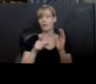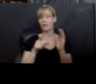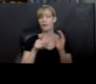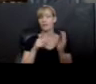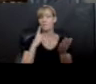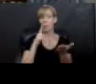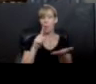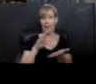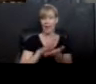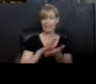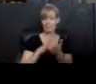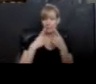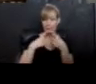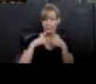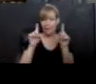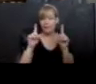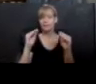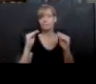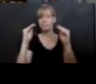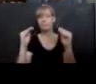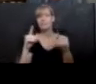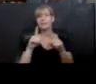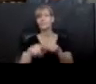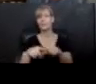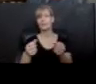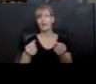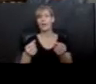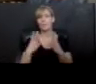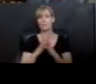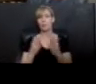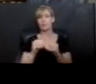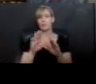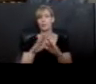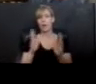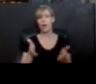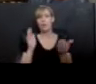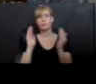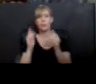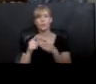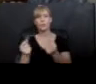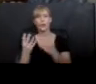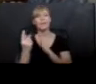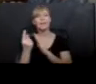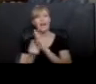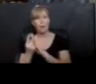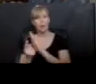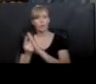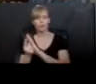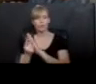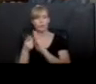academic performance of life performance is really about the number of books in your house, as opposed to like the number of hours that you're,